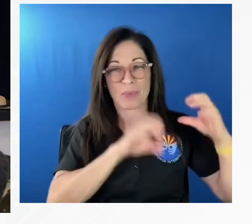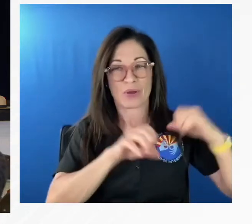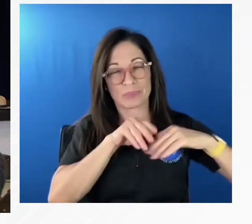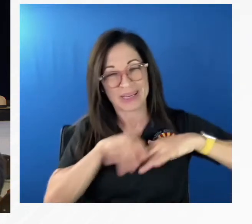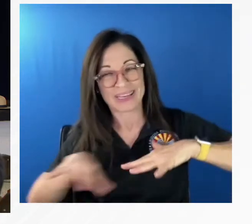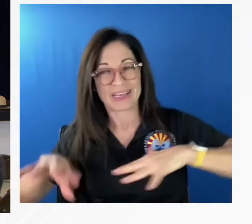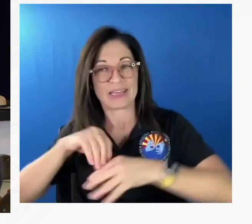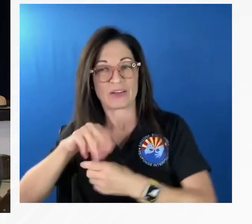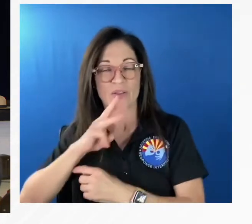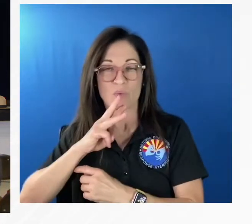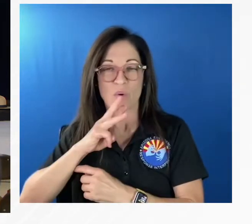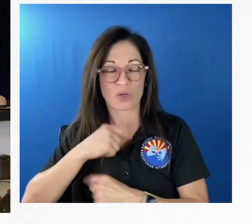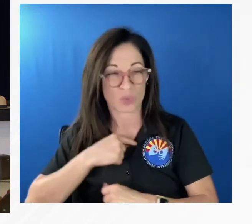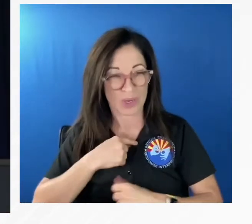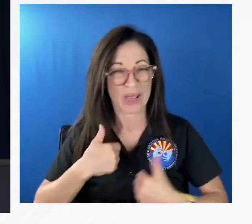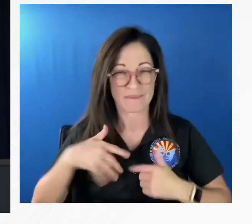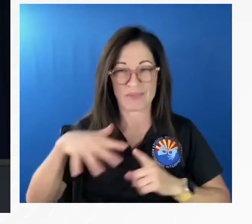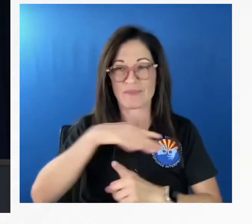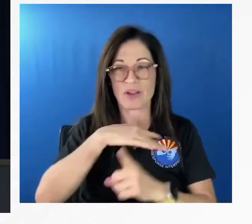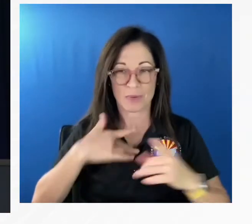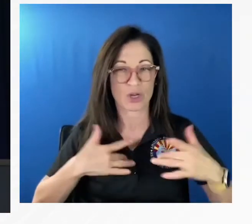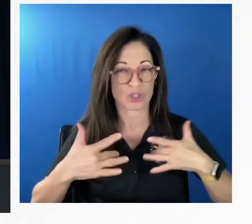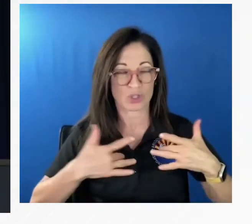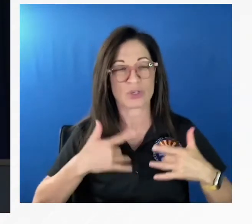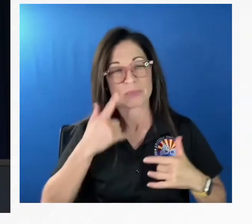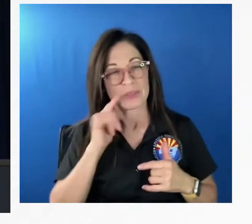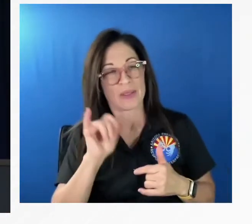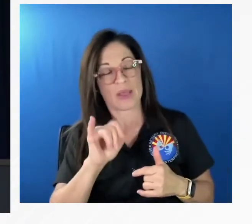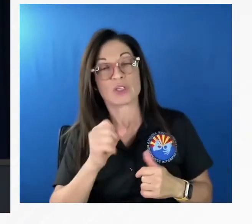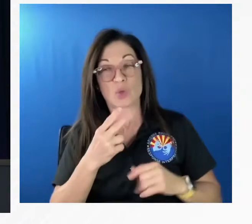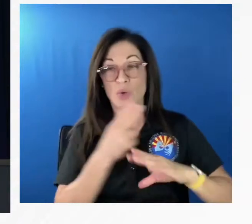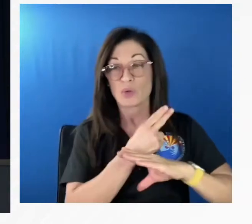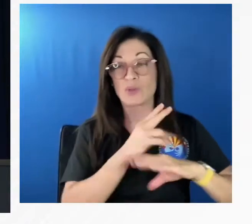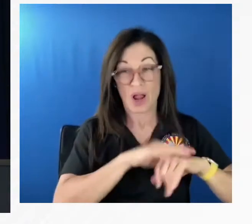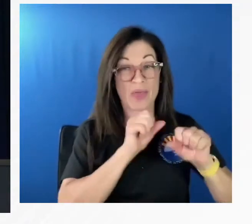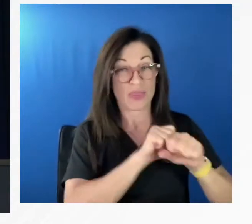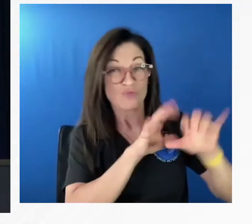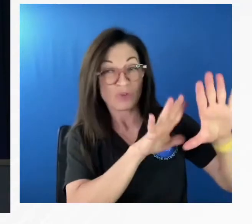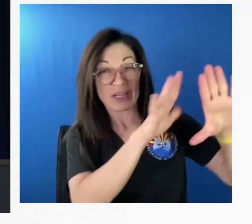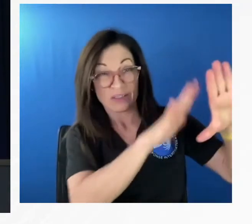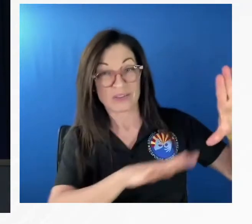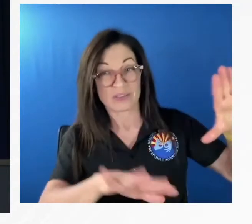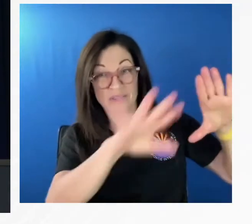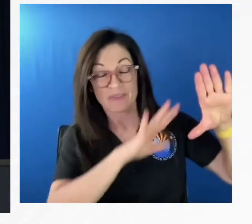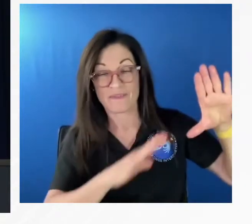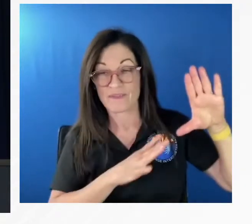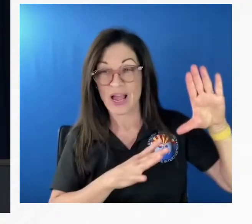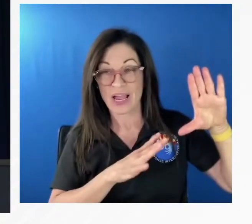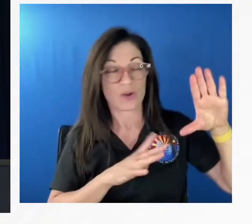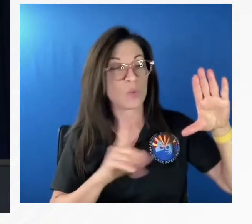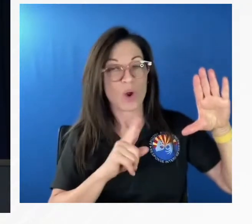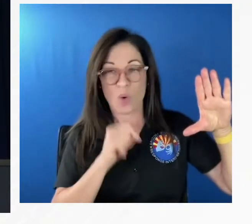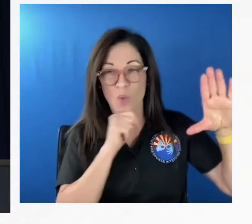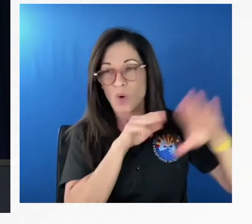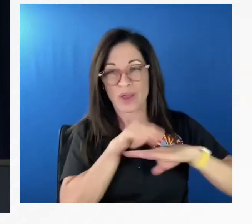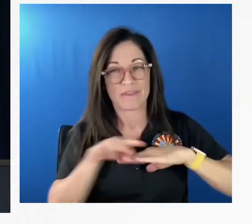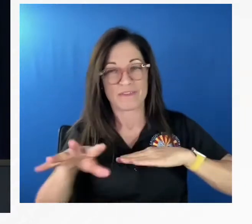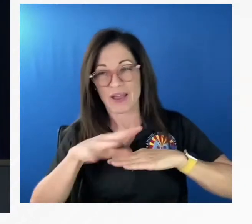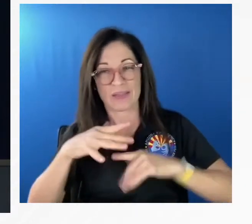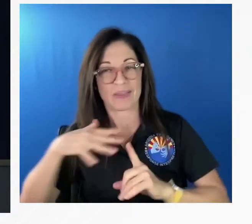environmental concerns just because of the nature of that. So we use it up on the ridges, up on places where it doesn't have near the environmental